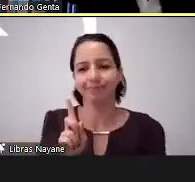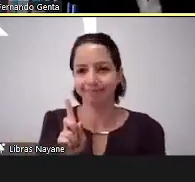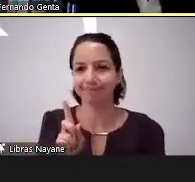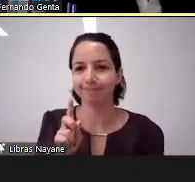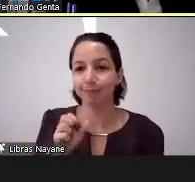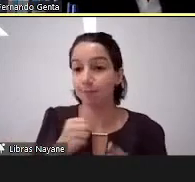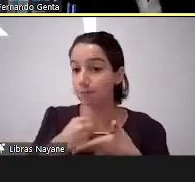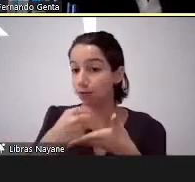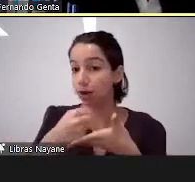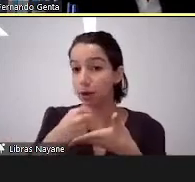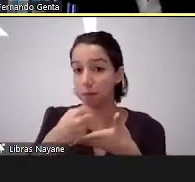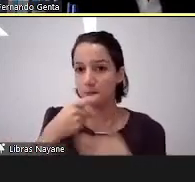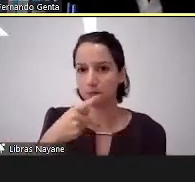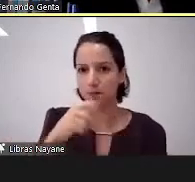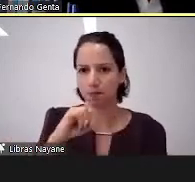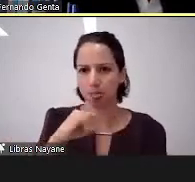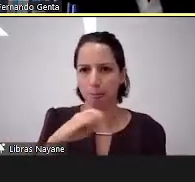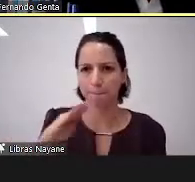the previous